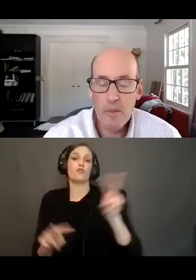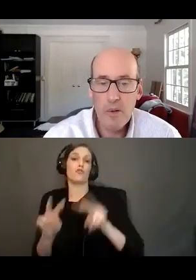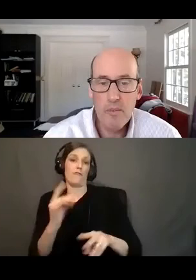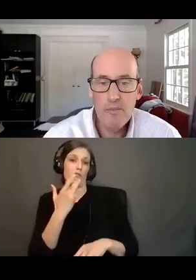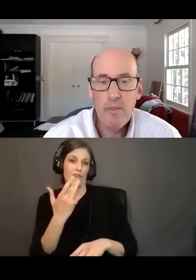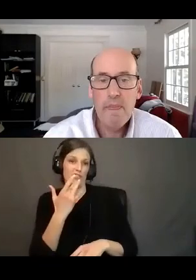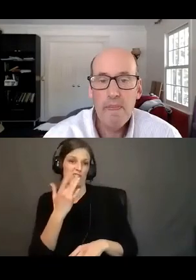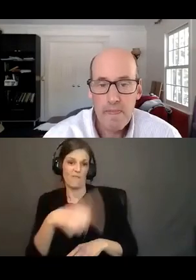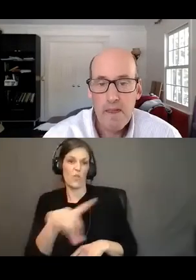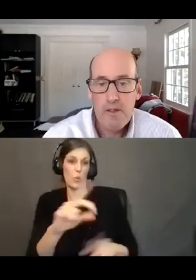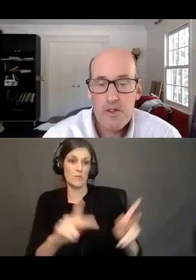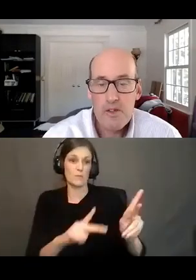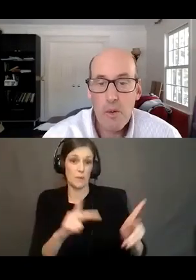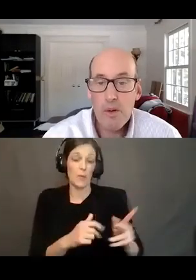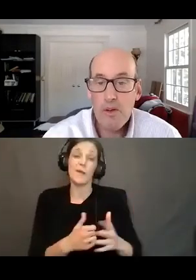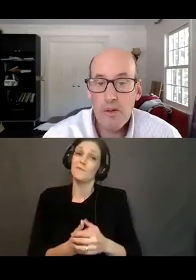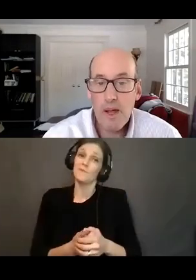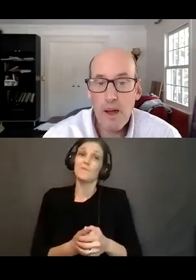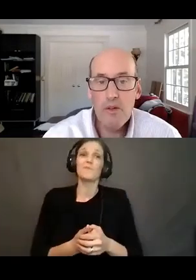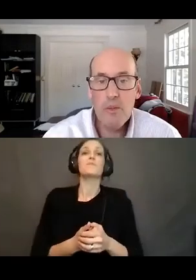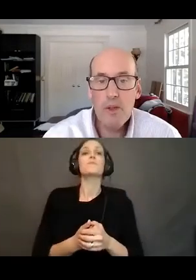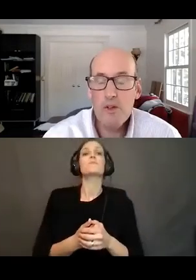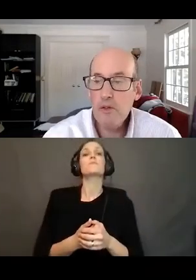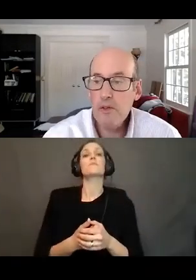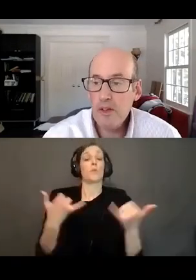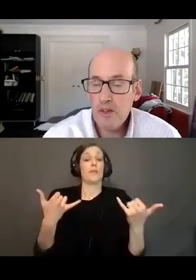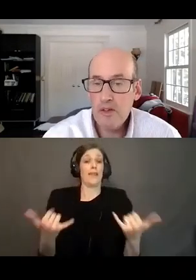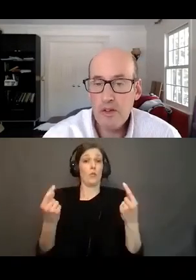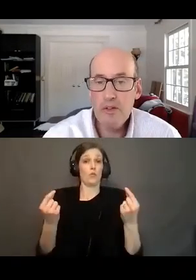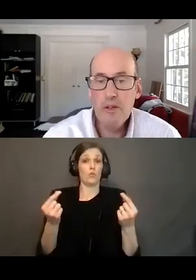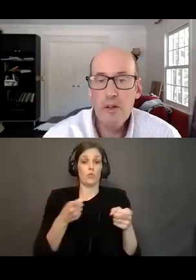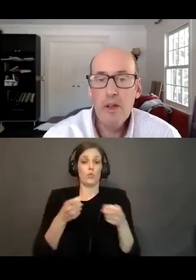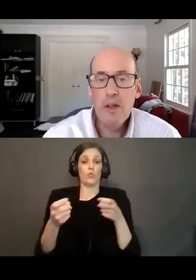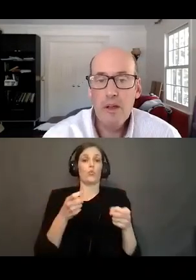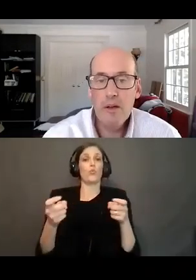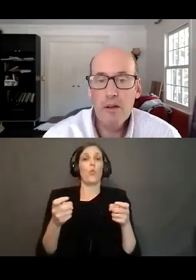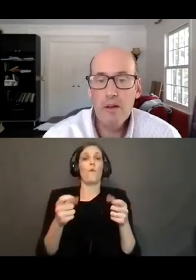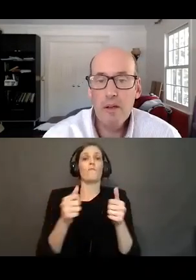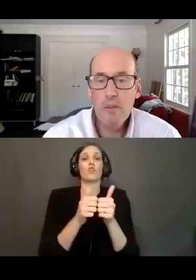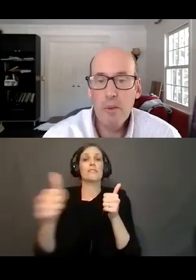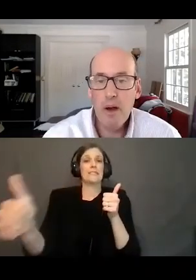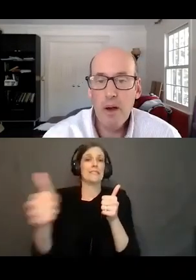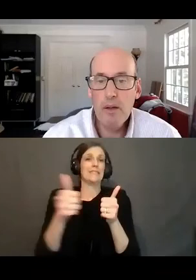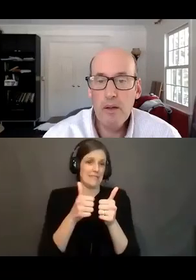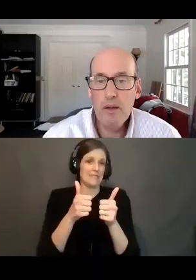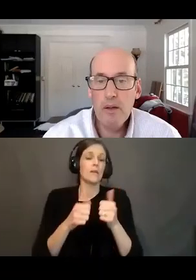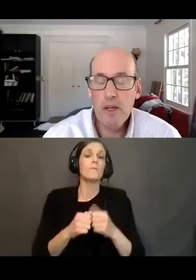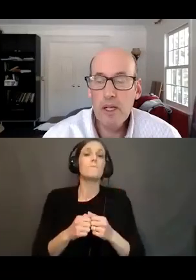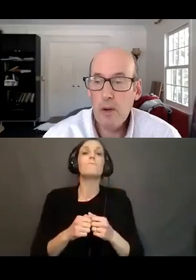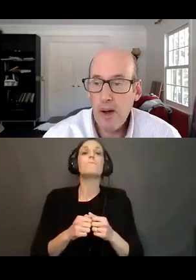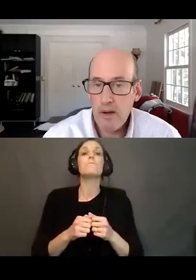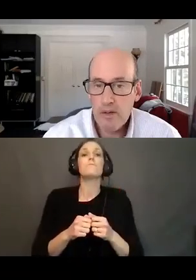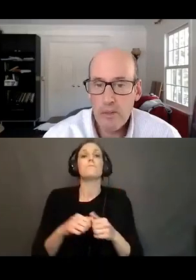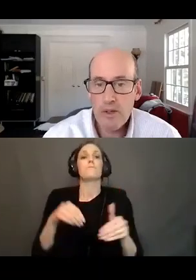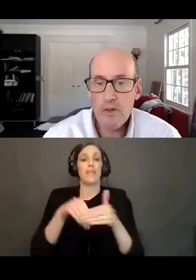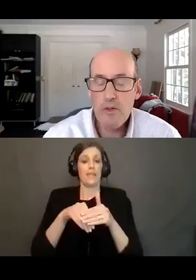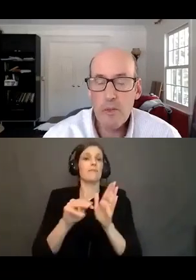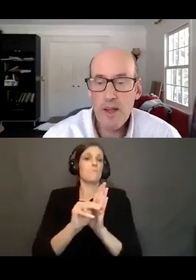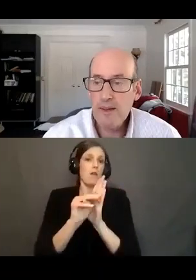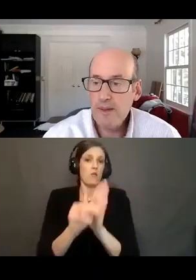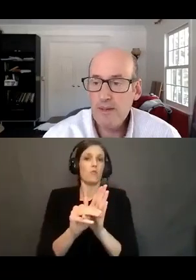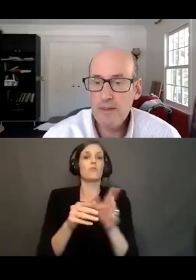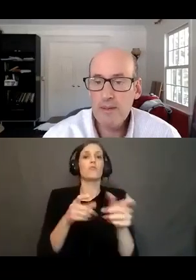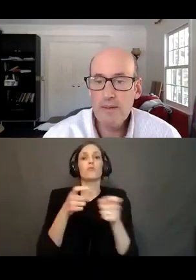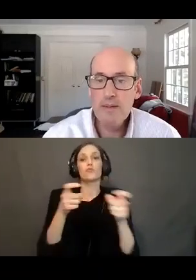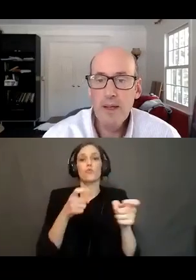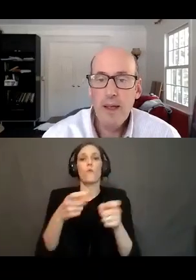of people. So what we do now is we control for distances in our models. We control for